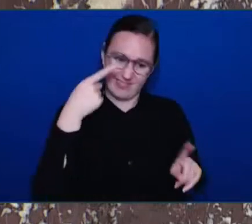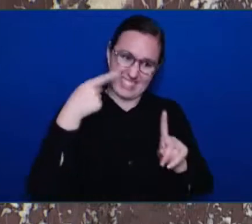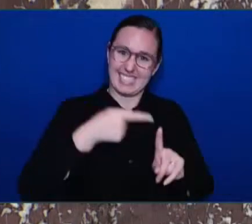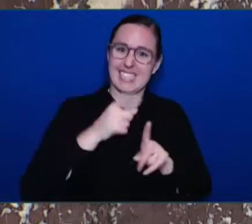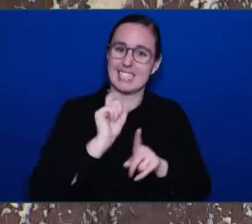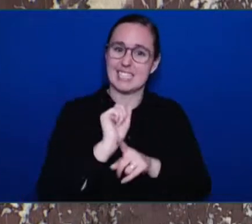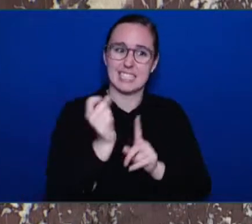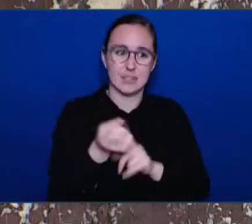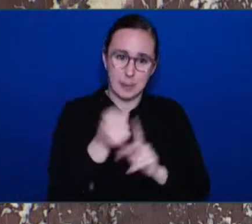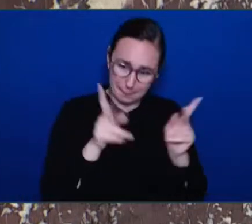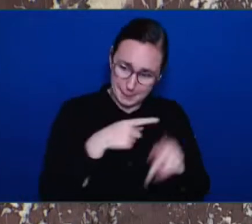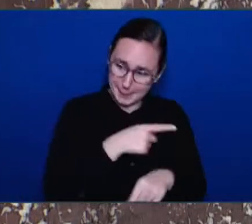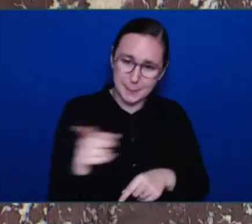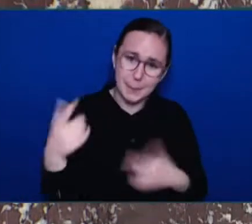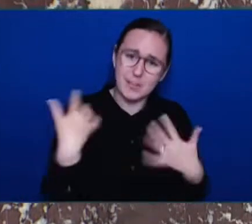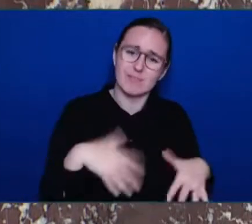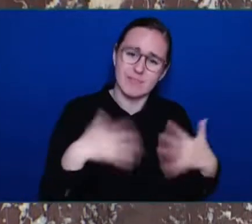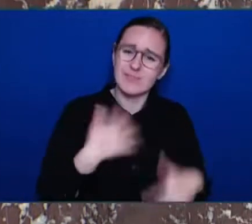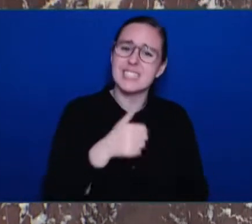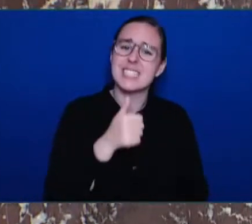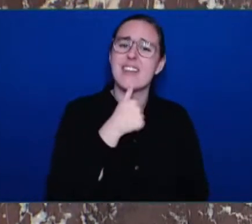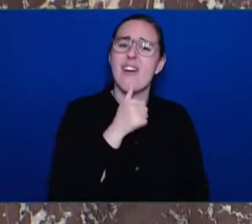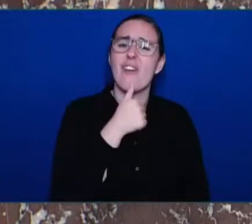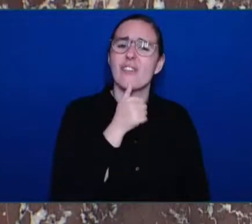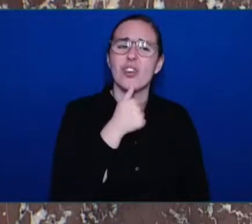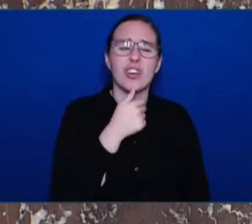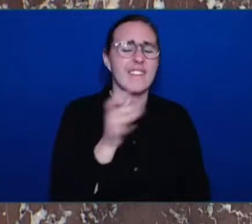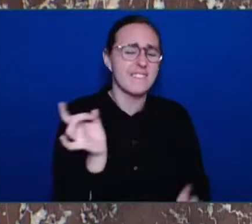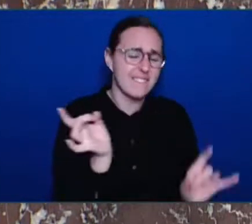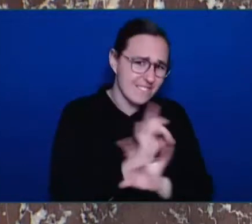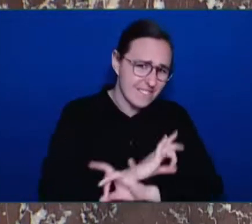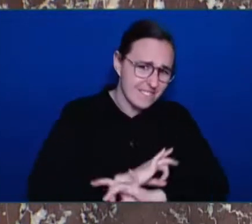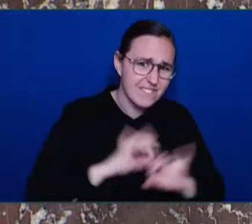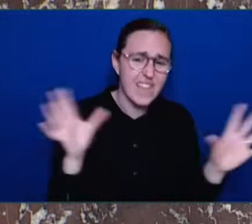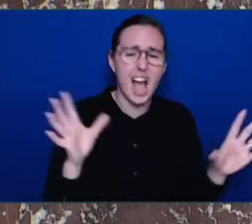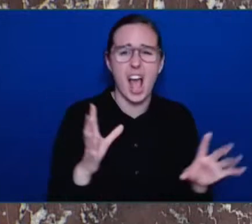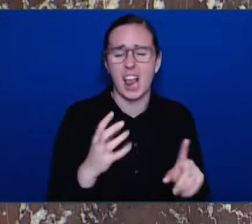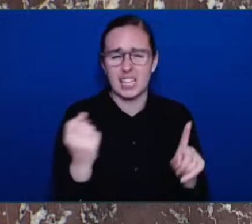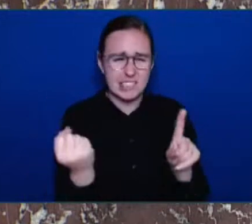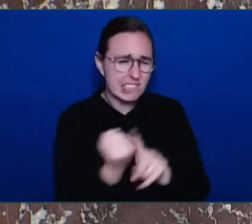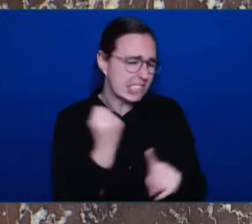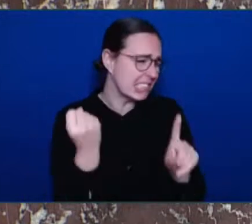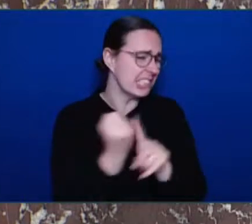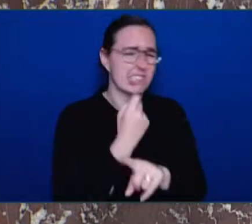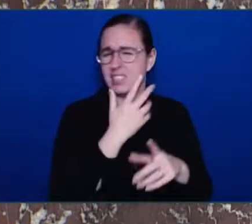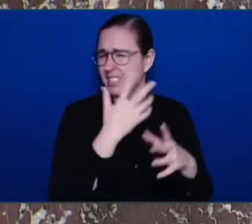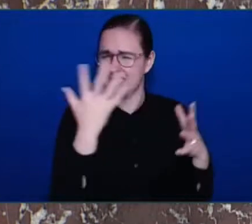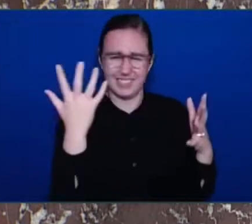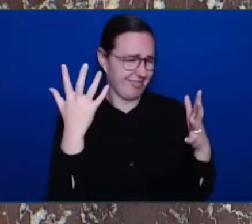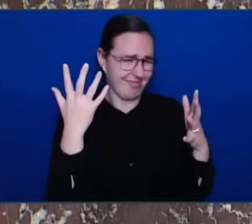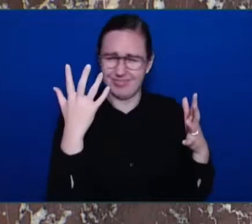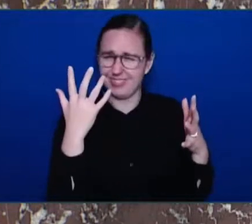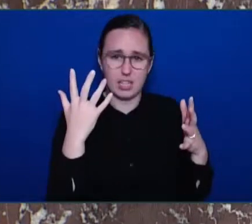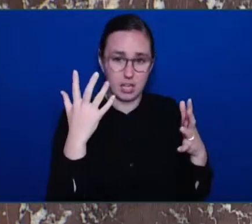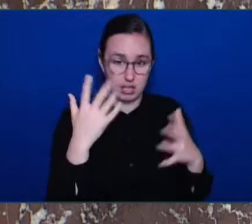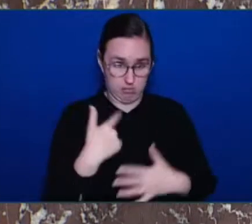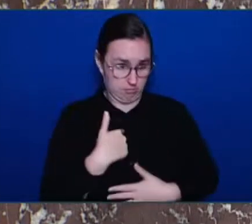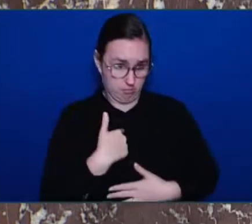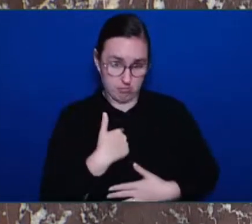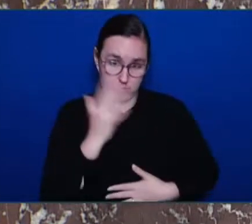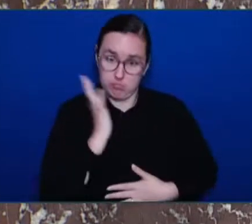As a former police officer, I've witnessed firsthand the impacts on victims of violent attacks. Victims